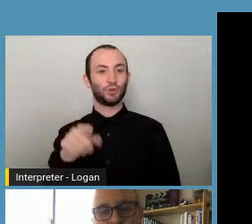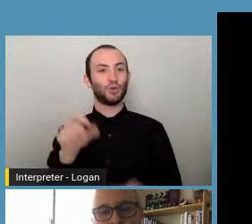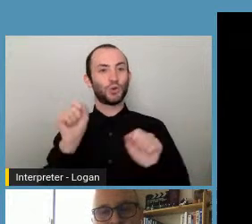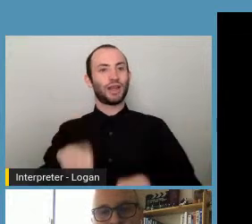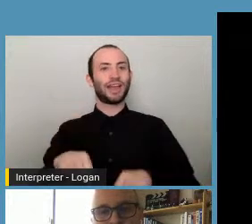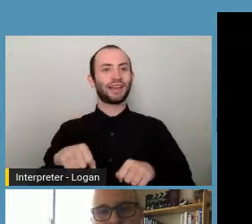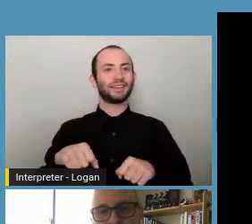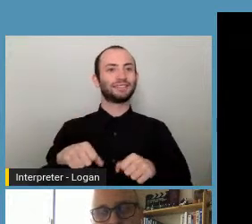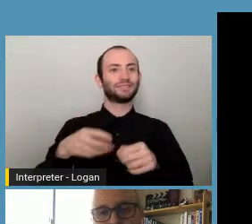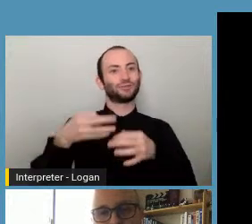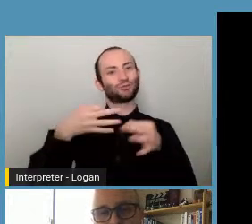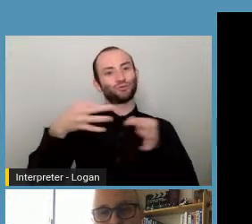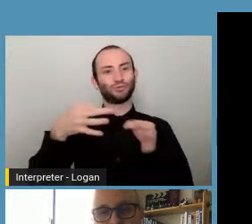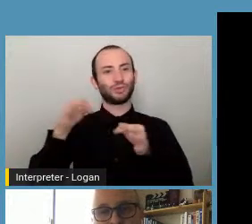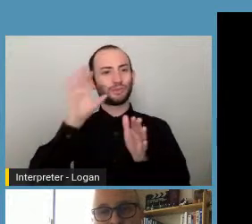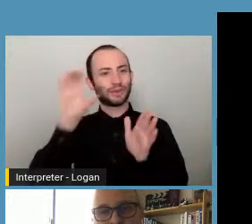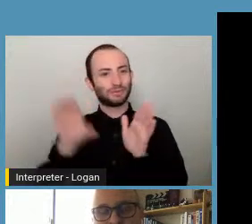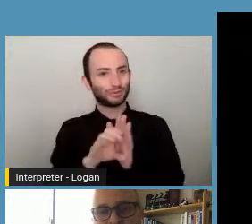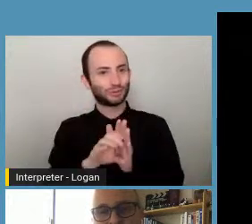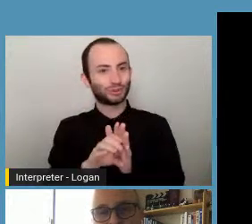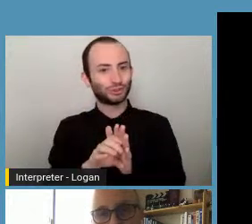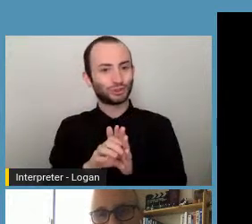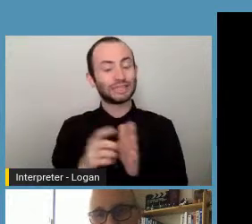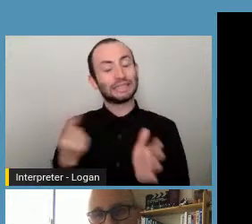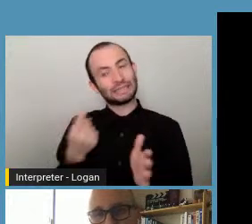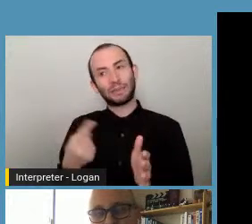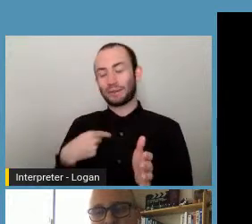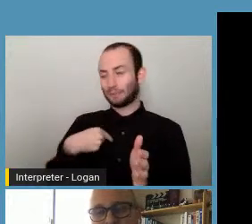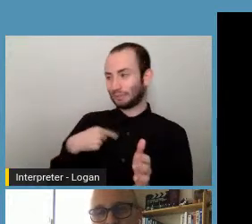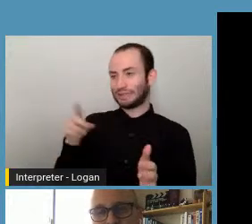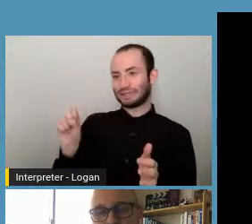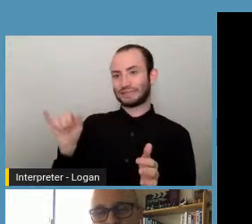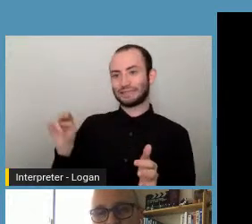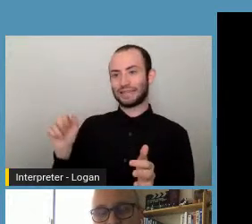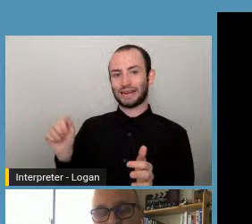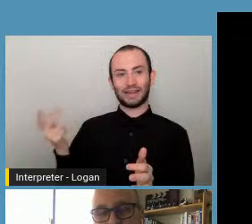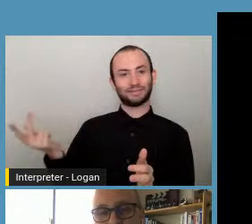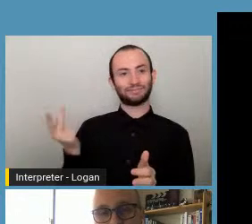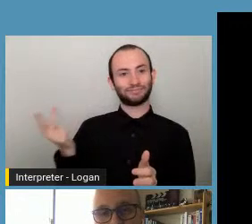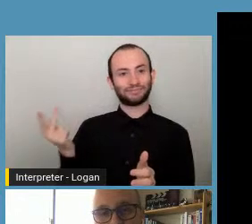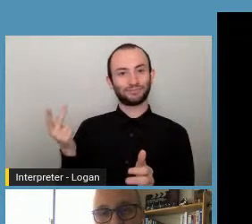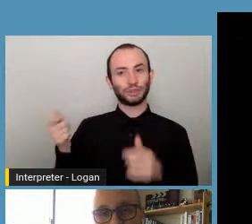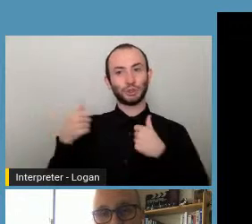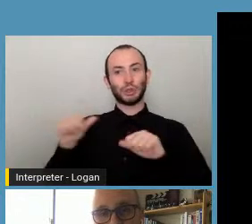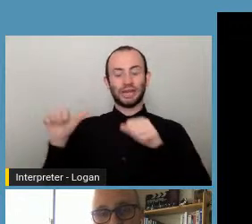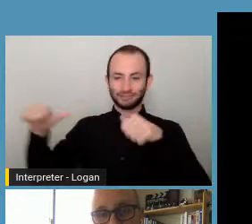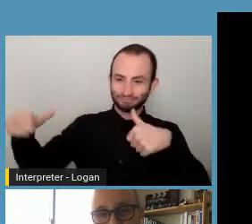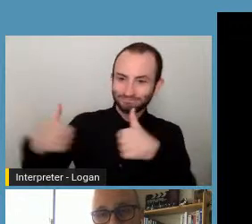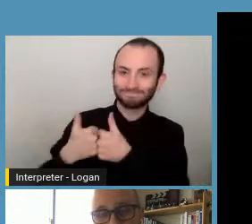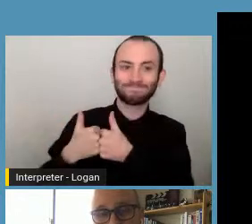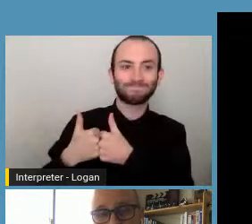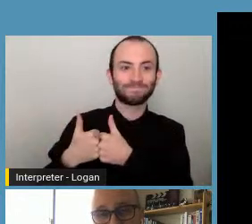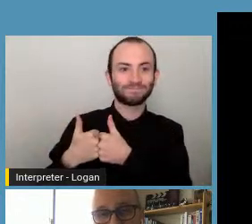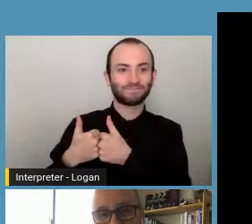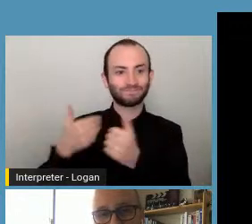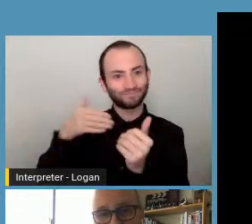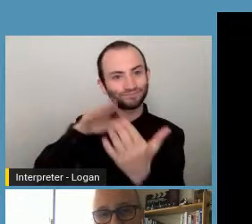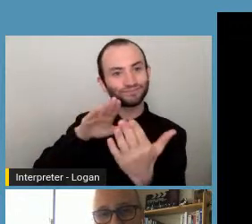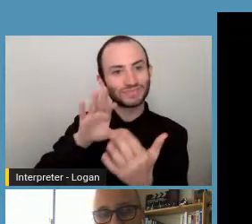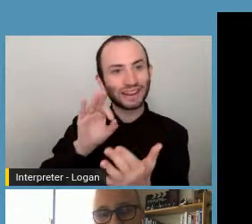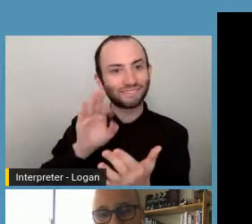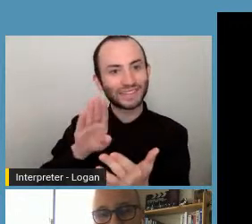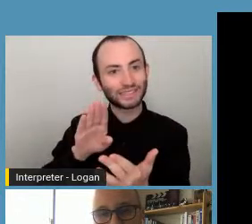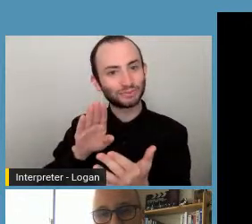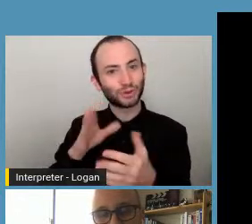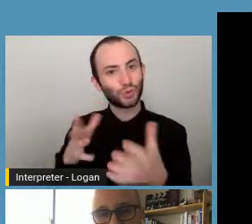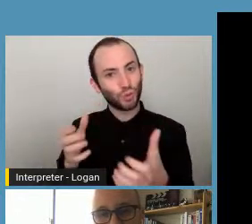platform. So quite disappointing, something Sina and I are actually, kind of taking on as a challenge to try and get Facebook to change